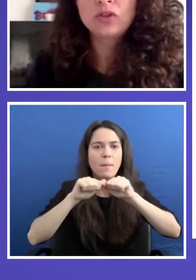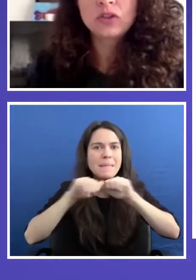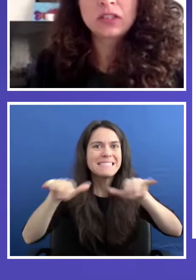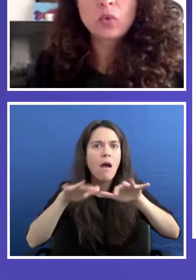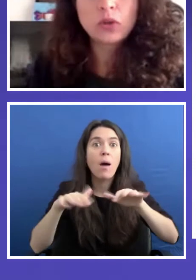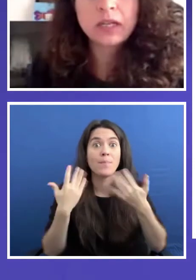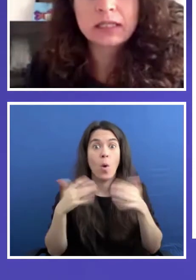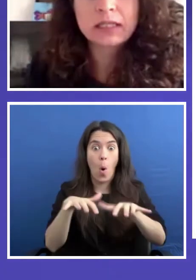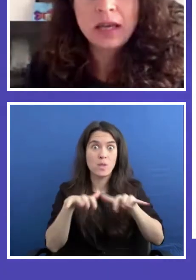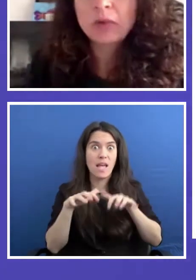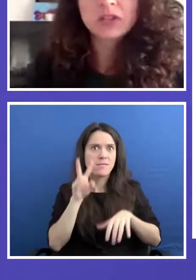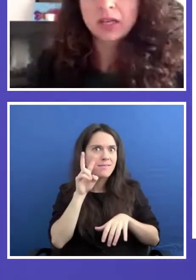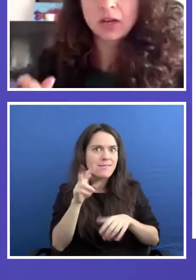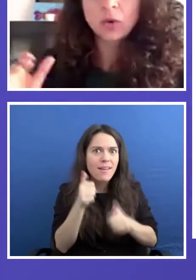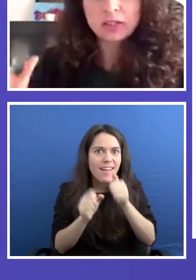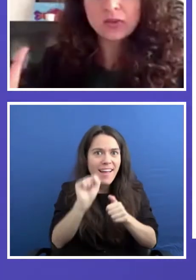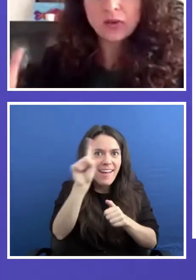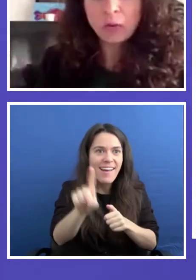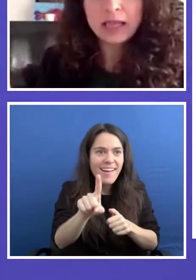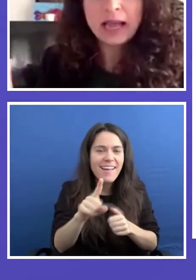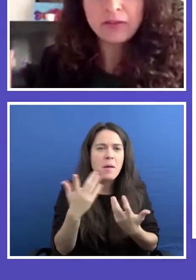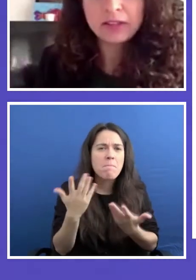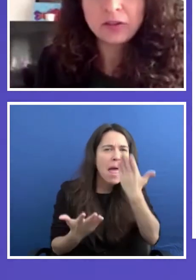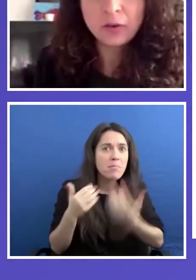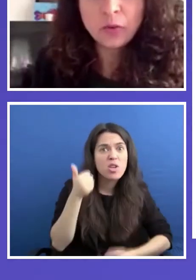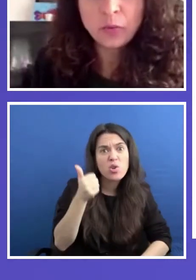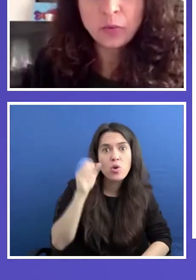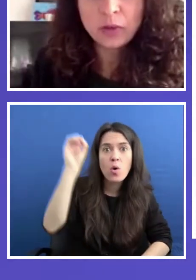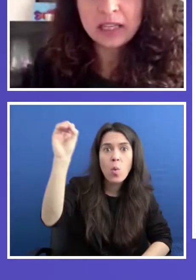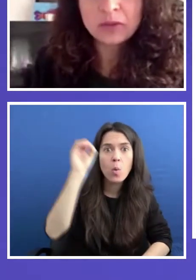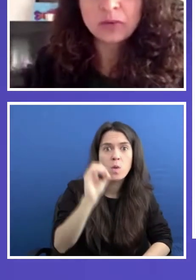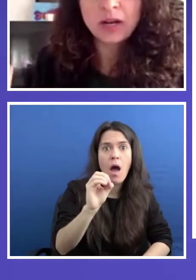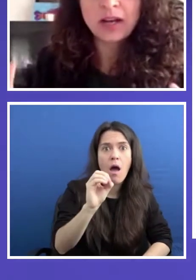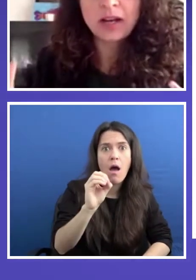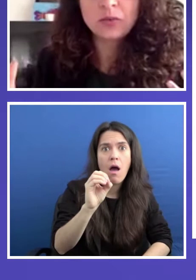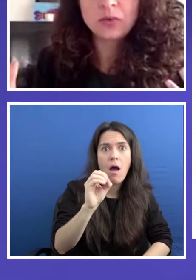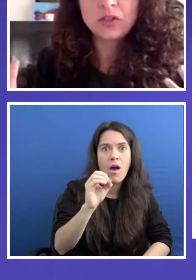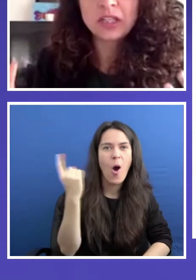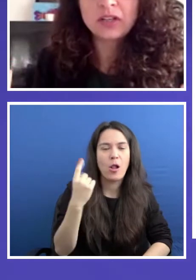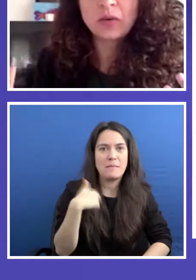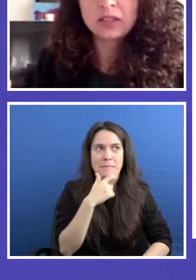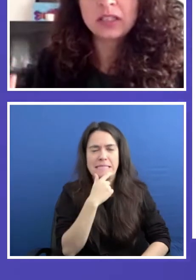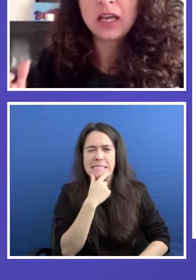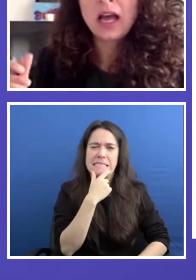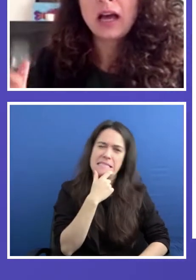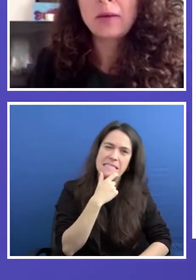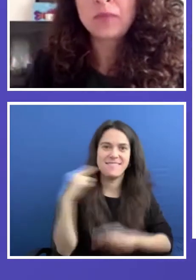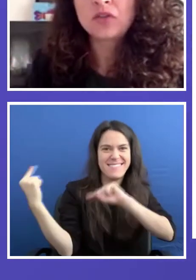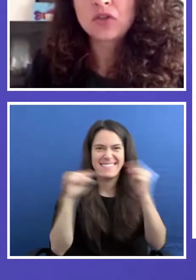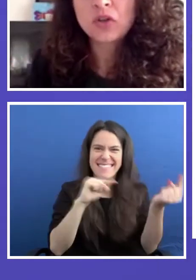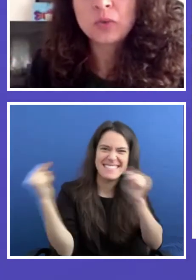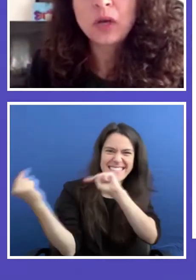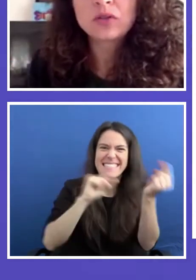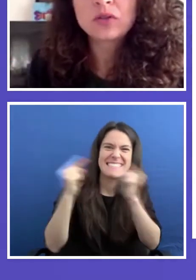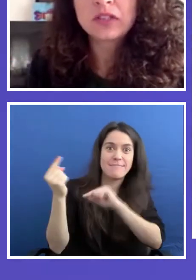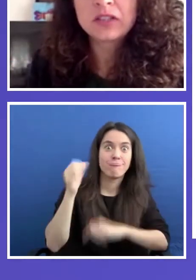should consider quotas, because quotas is always the elephant in the room when it comes to gender equality.